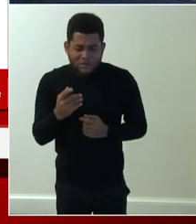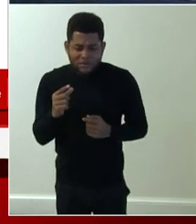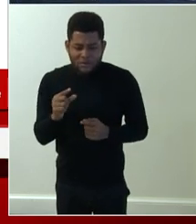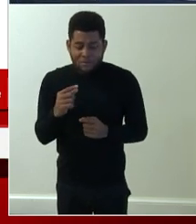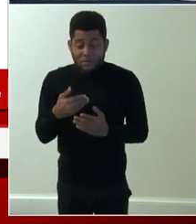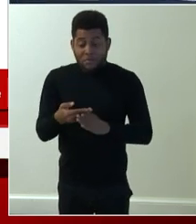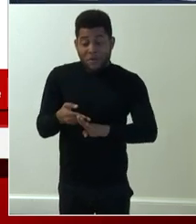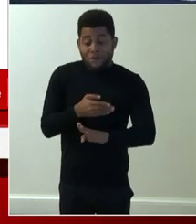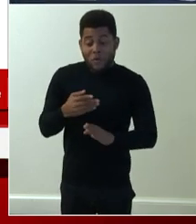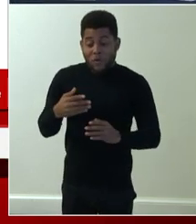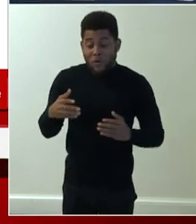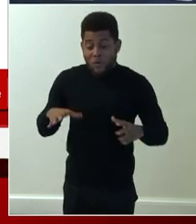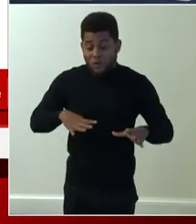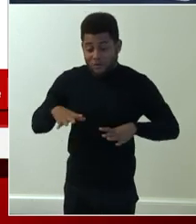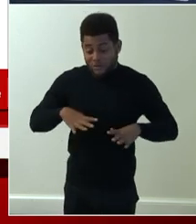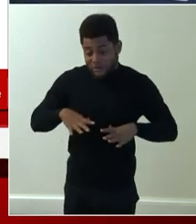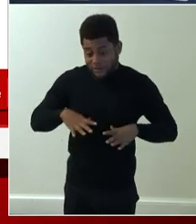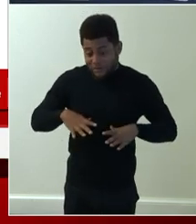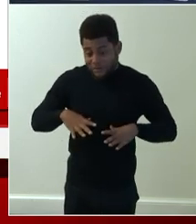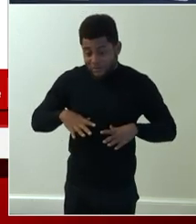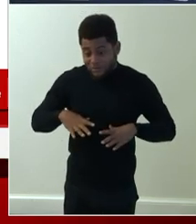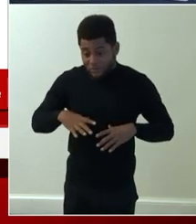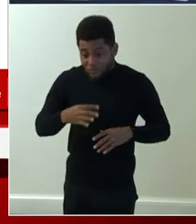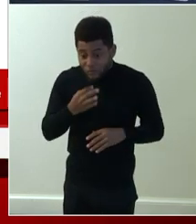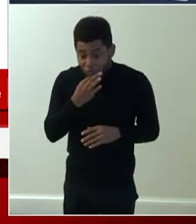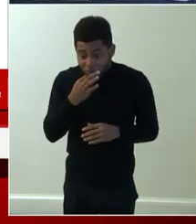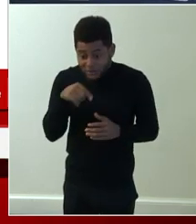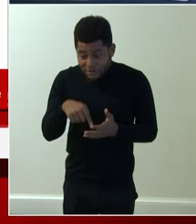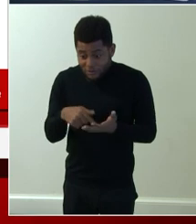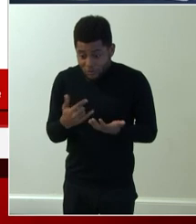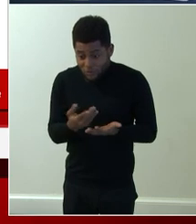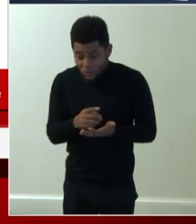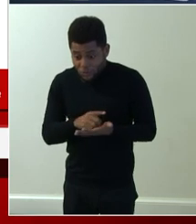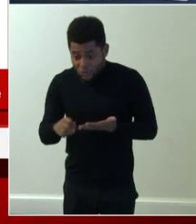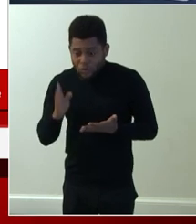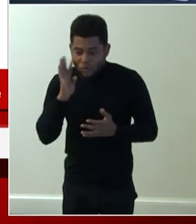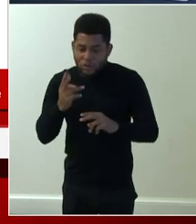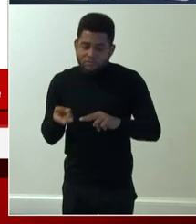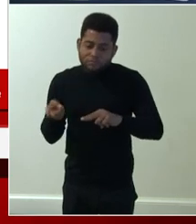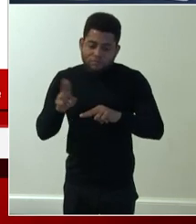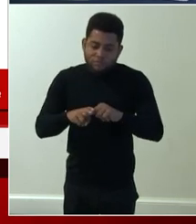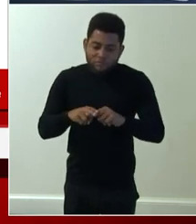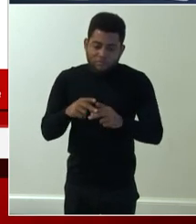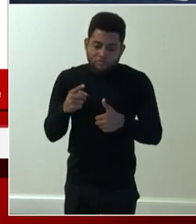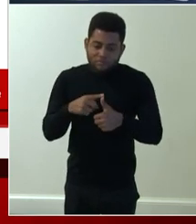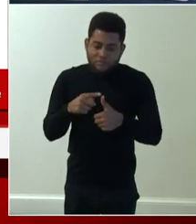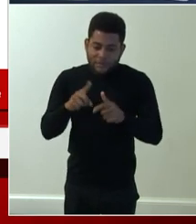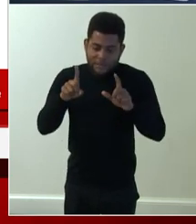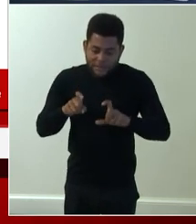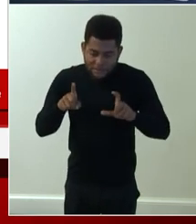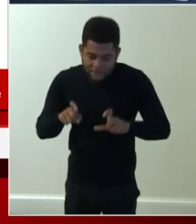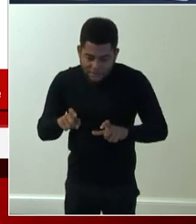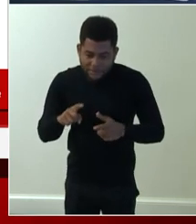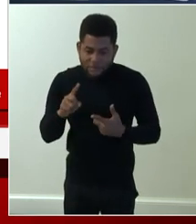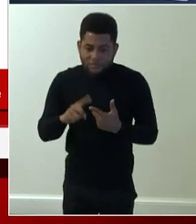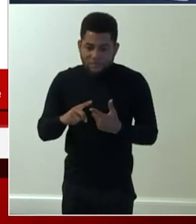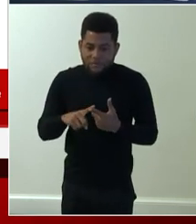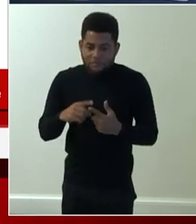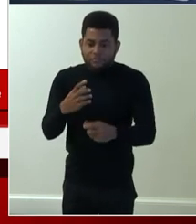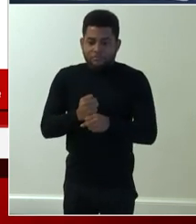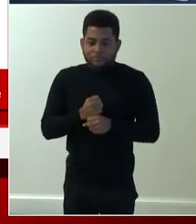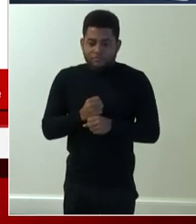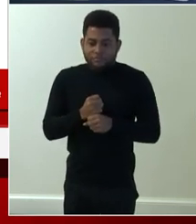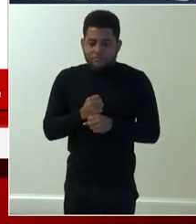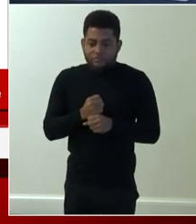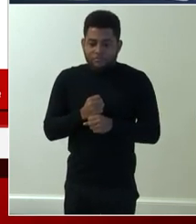holiday season and every peak travel period where we see an increase in testing, both related to individuals wanting to do their part and understand